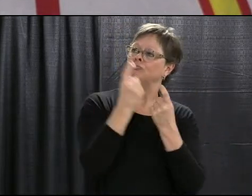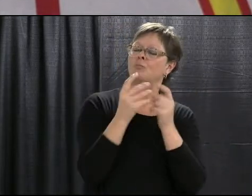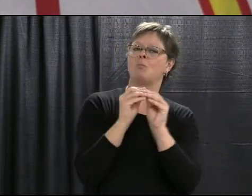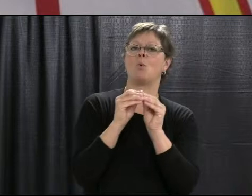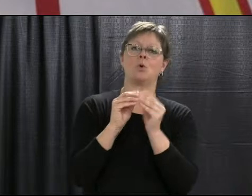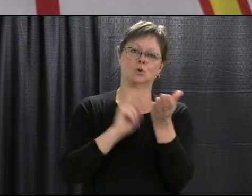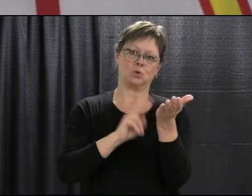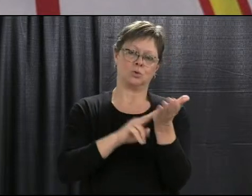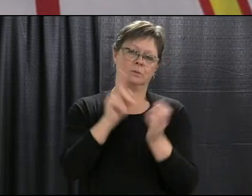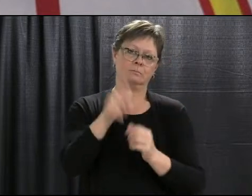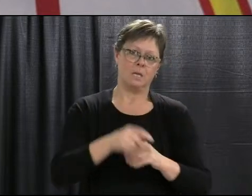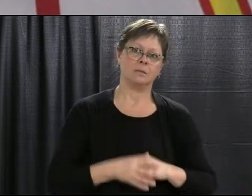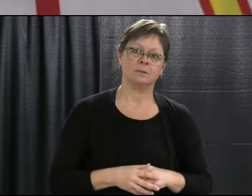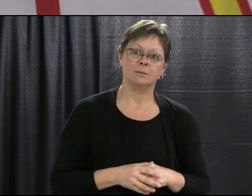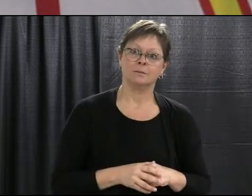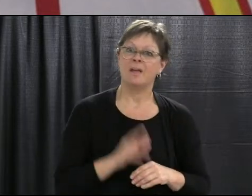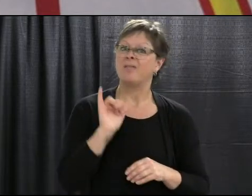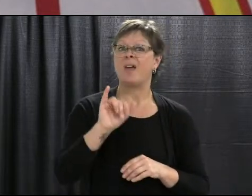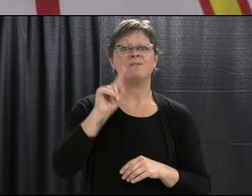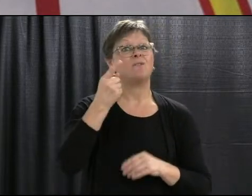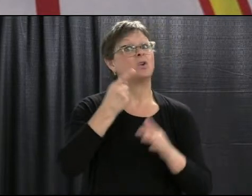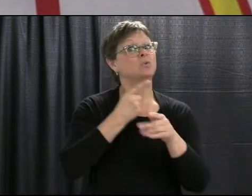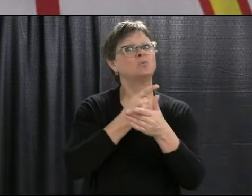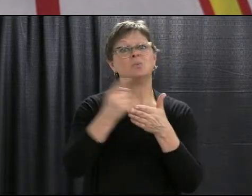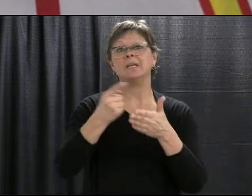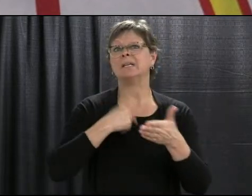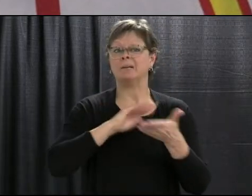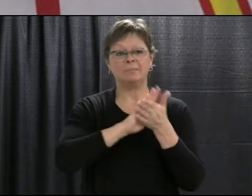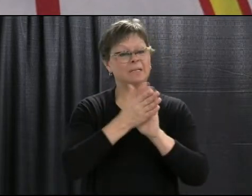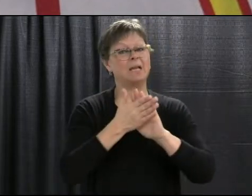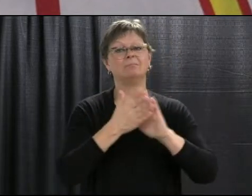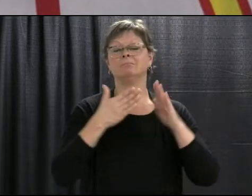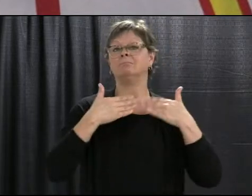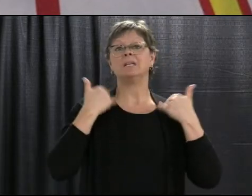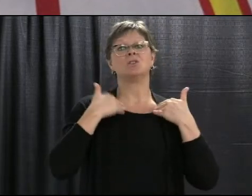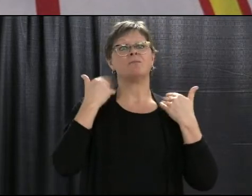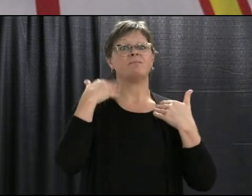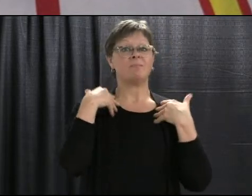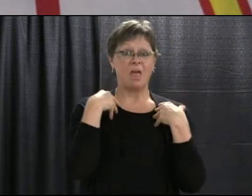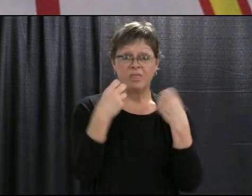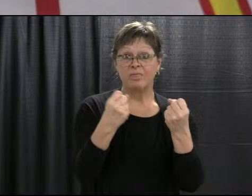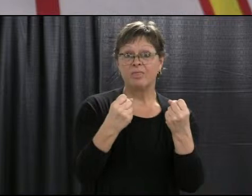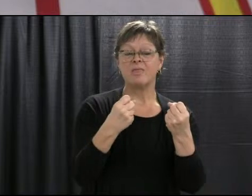from the first week I became Minister of Health. We need to recruit